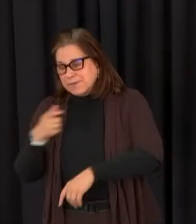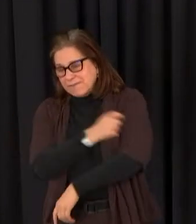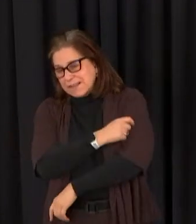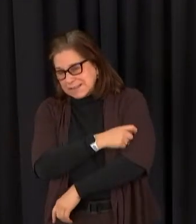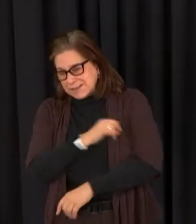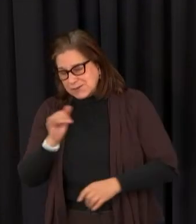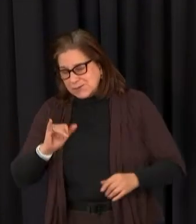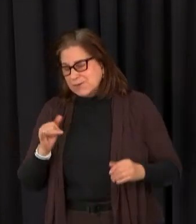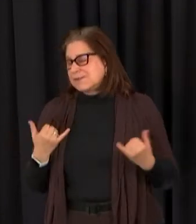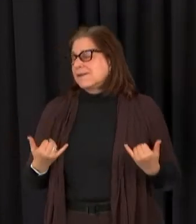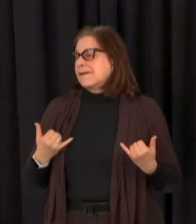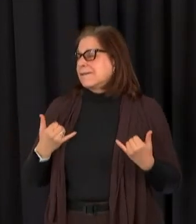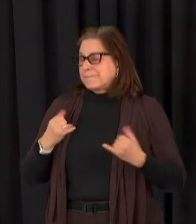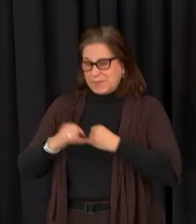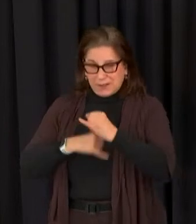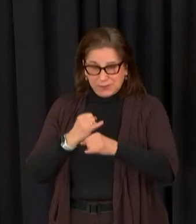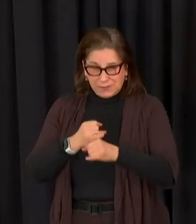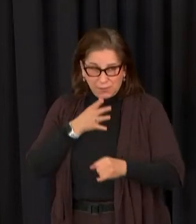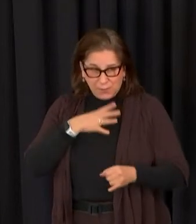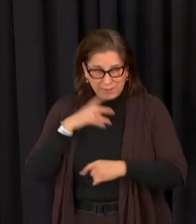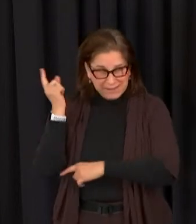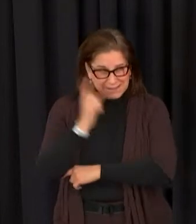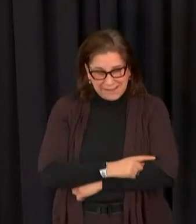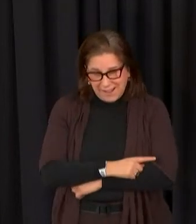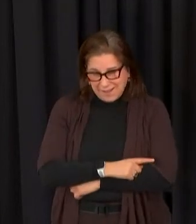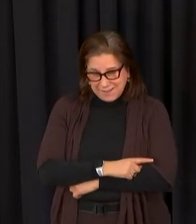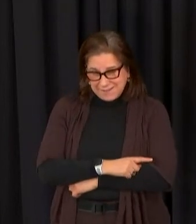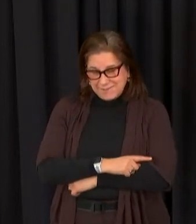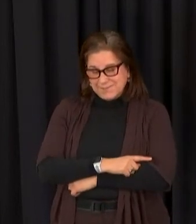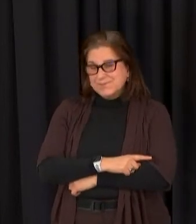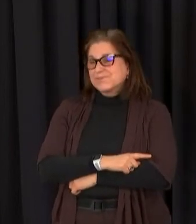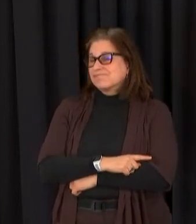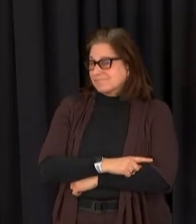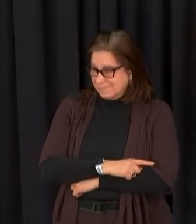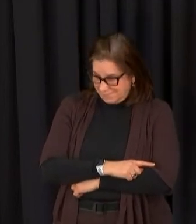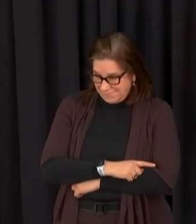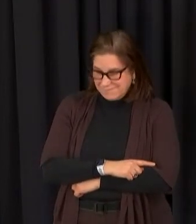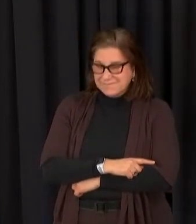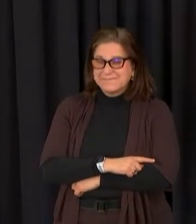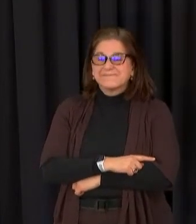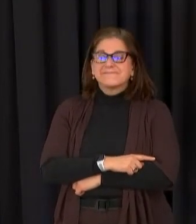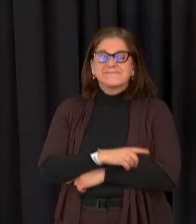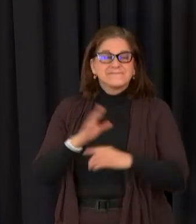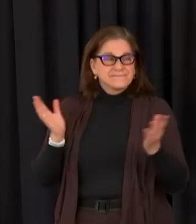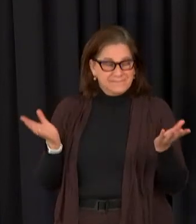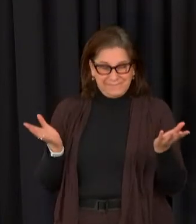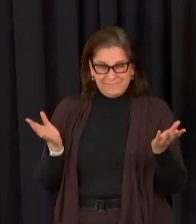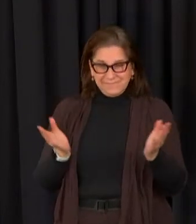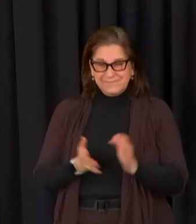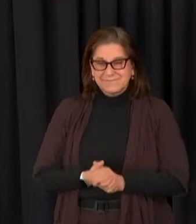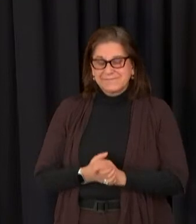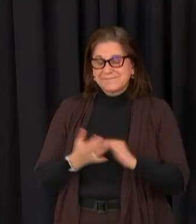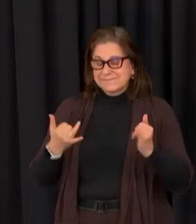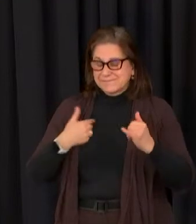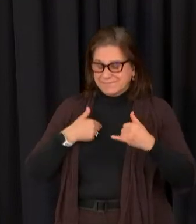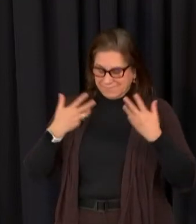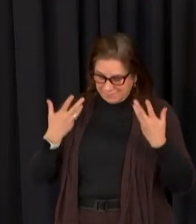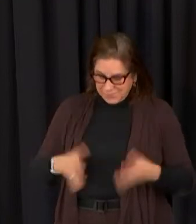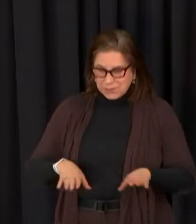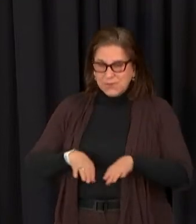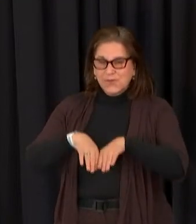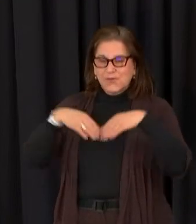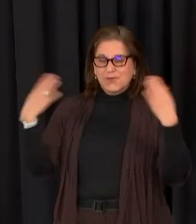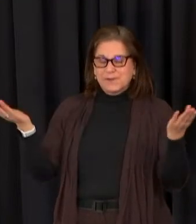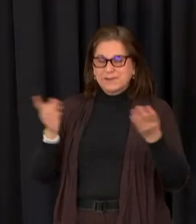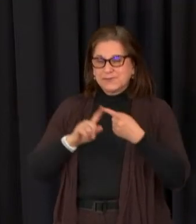that would be a great way to celebrate the International Day of the Woman. So with that, we'll take your questions.